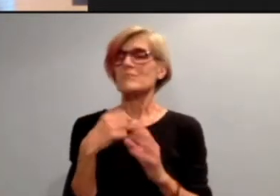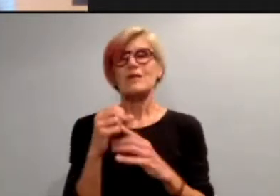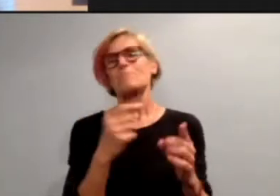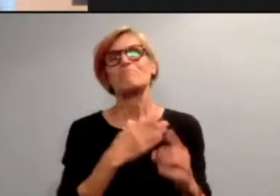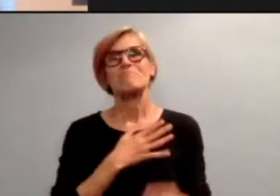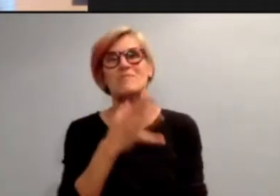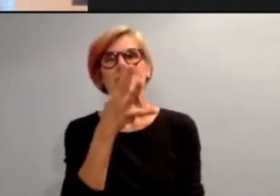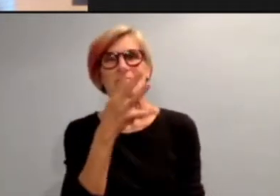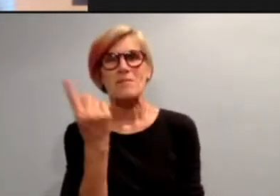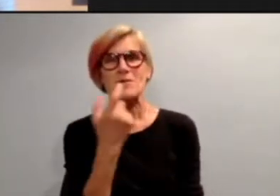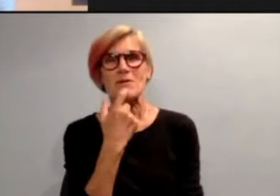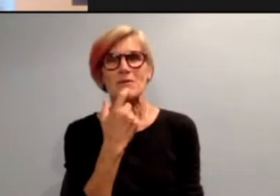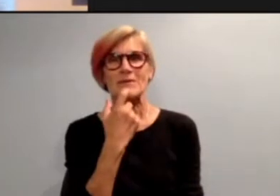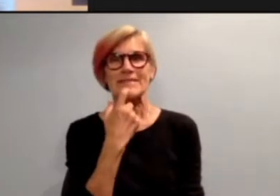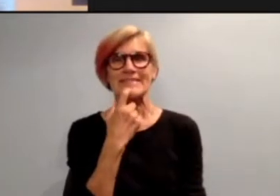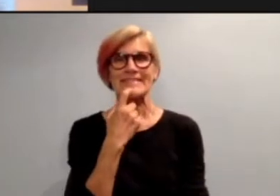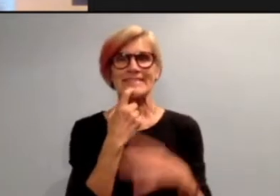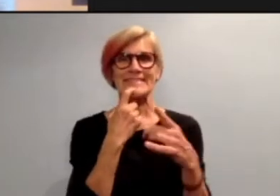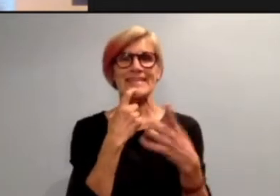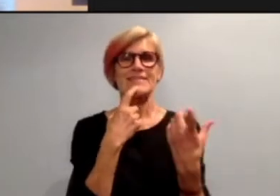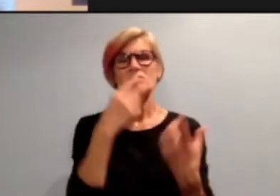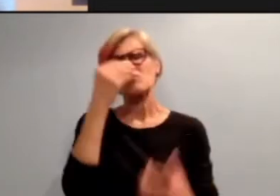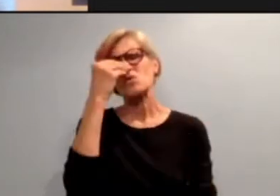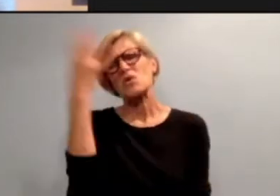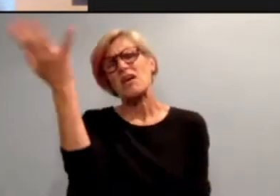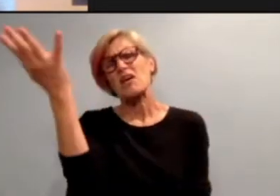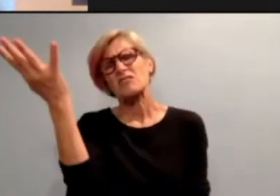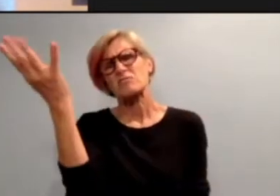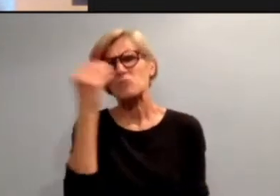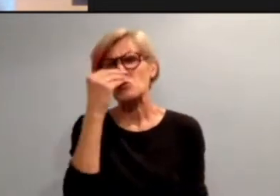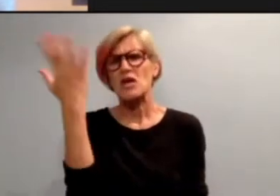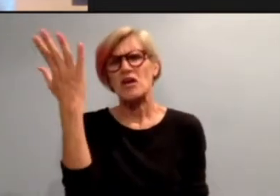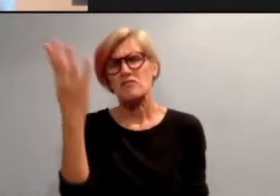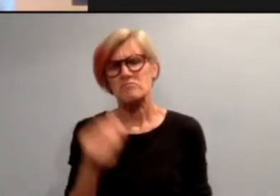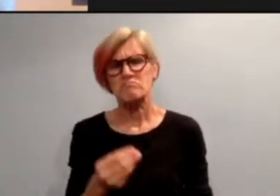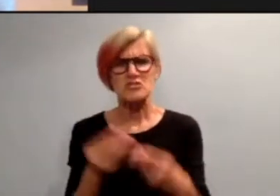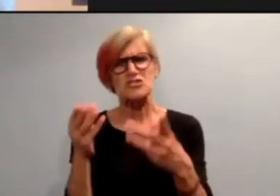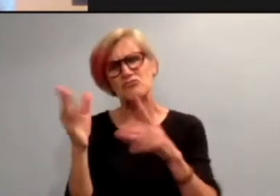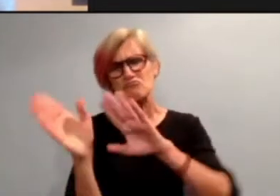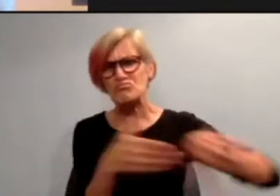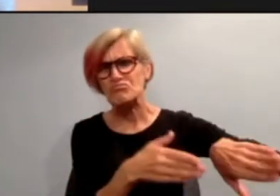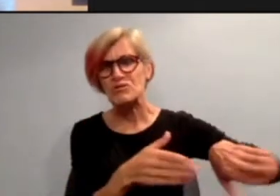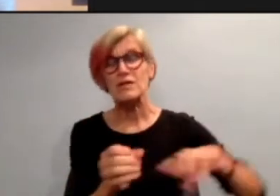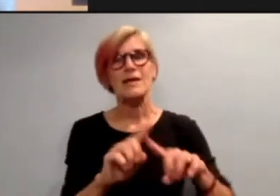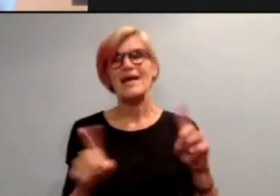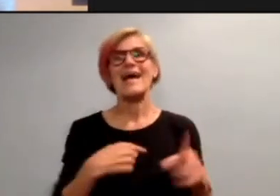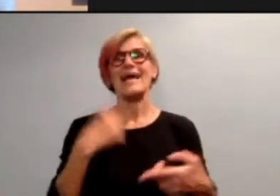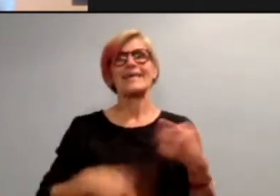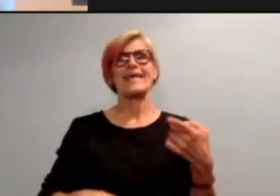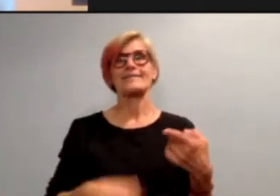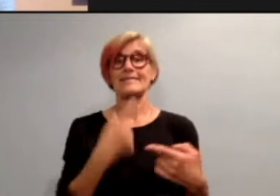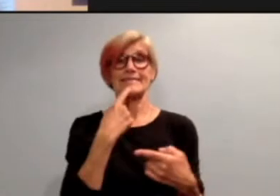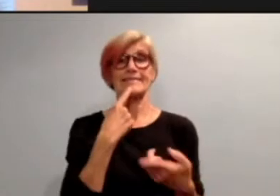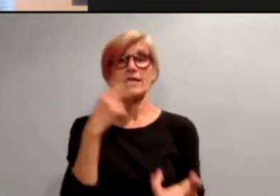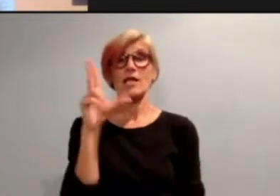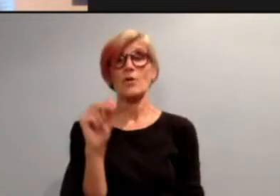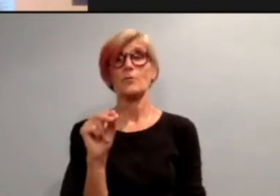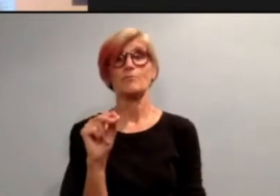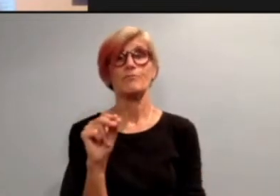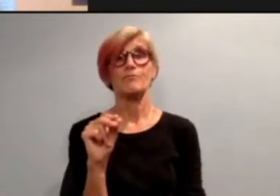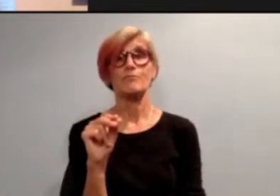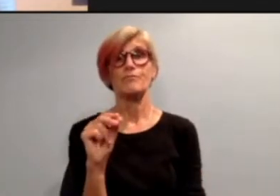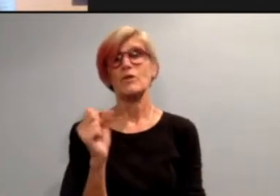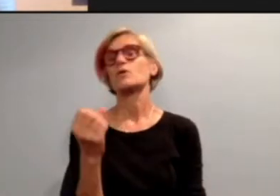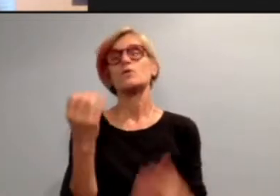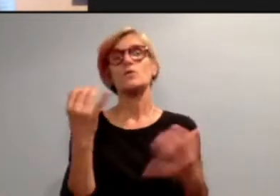say in Vietnamese is "Kệ", which is who cares, just, leave it alone, right? And I can't, and I've said now, no more. And what we're doing now is